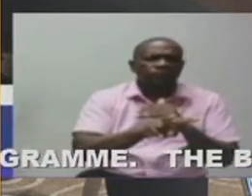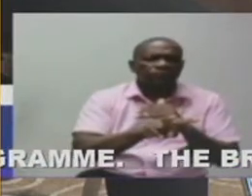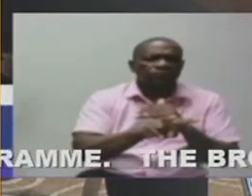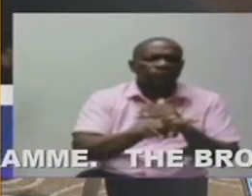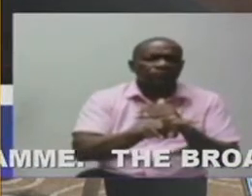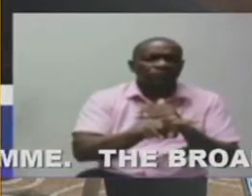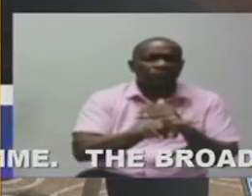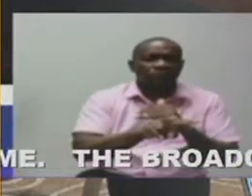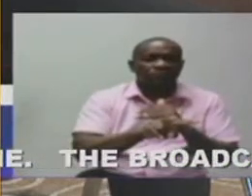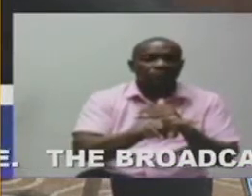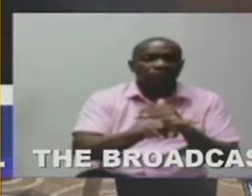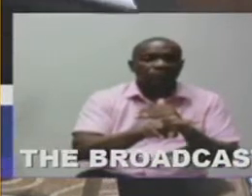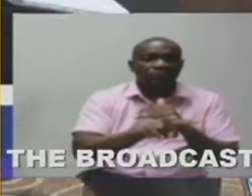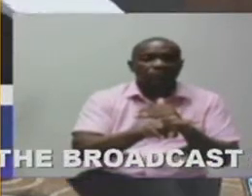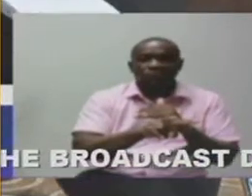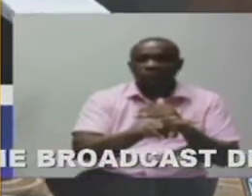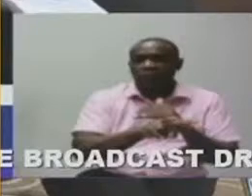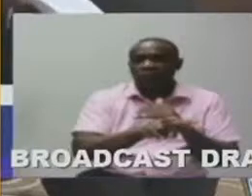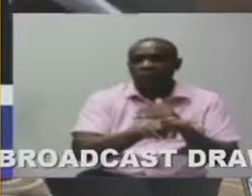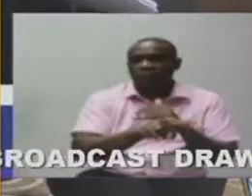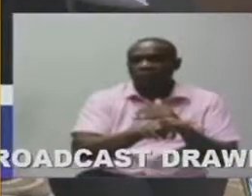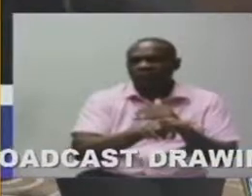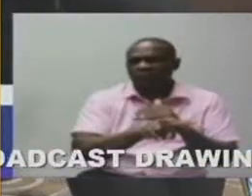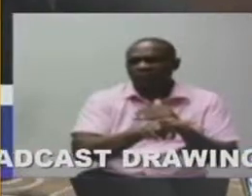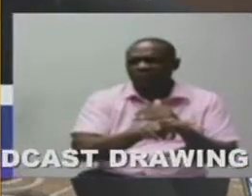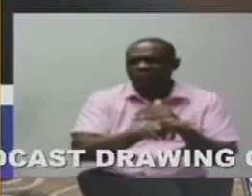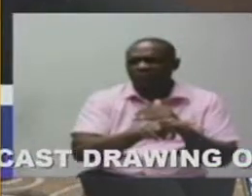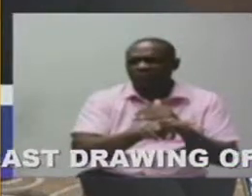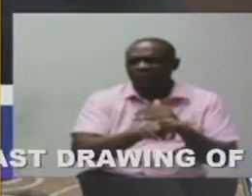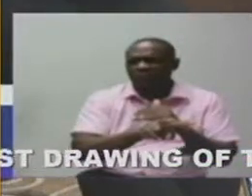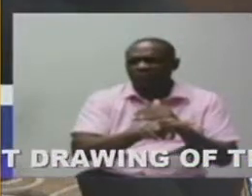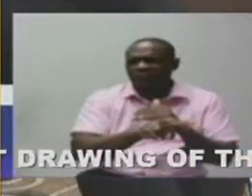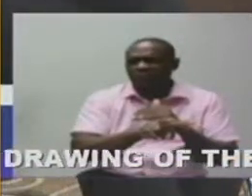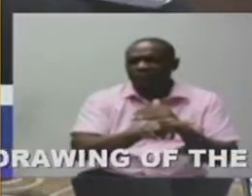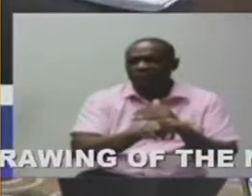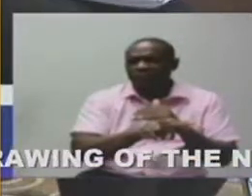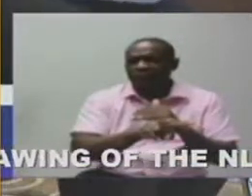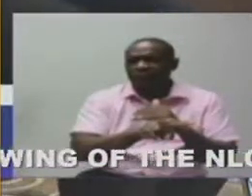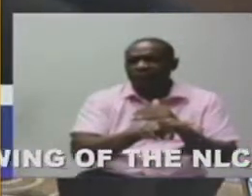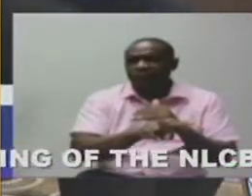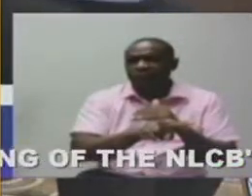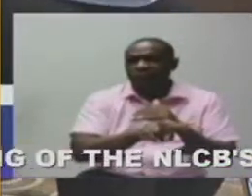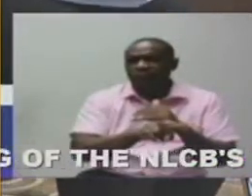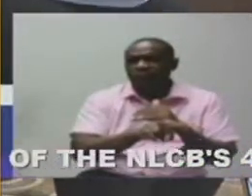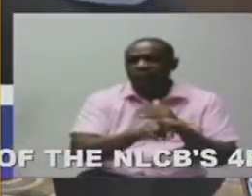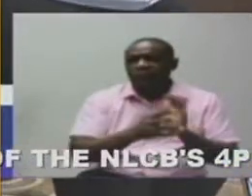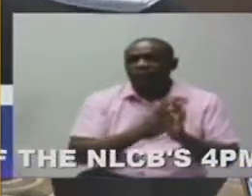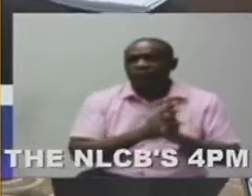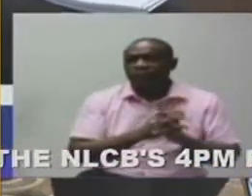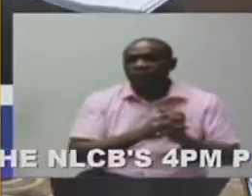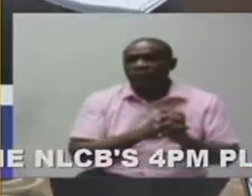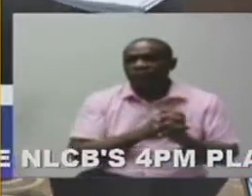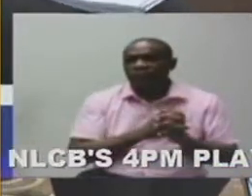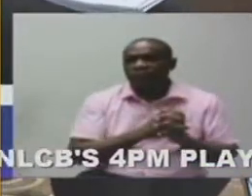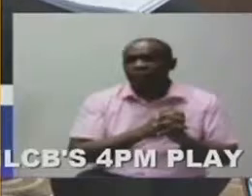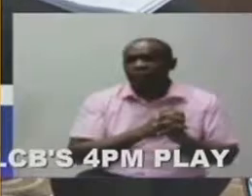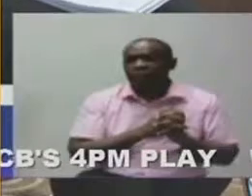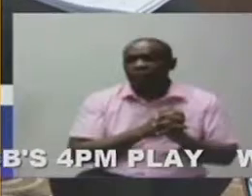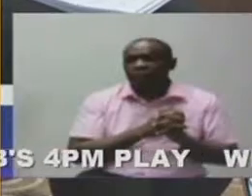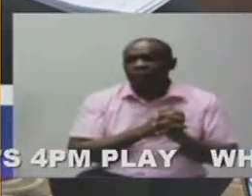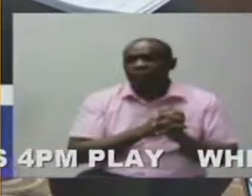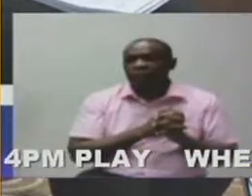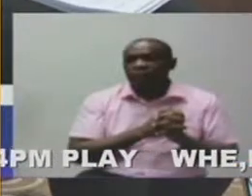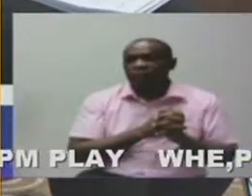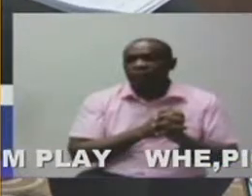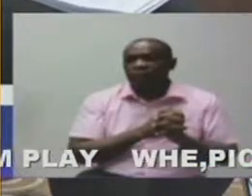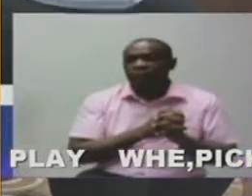the end of this year? Because we know even before the virus, the pandemic had hit, the country had been in economic doldrums for